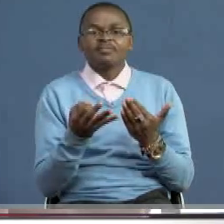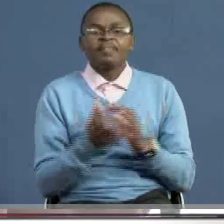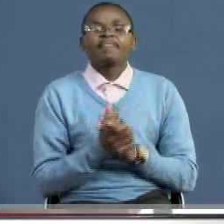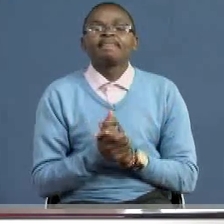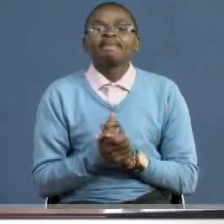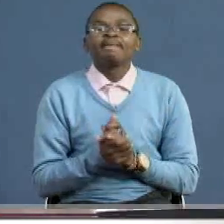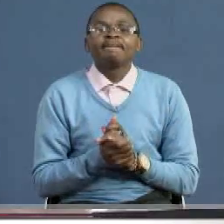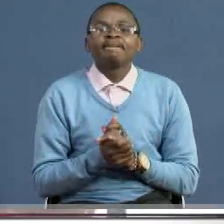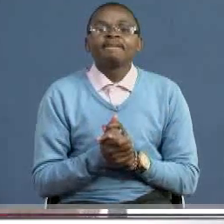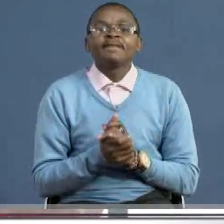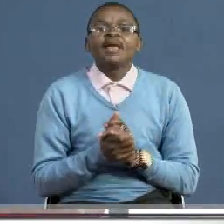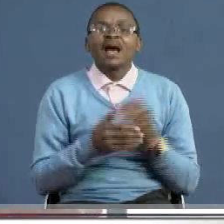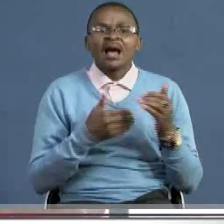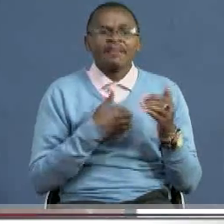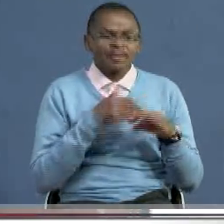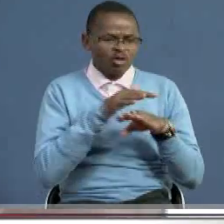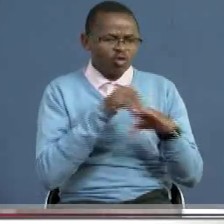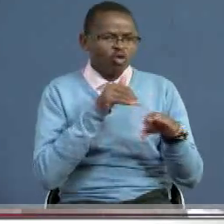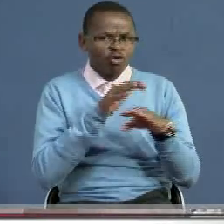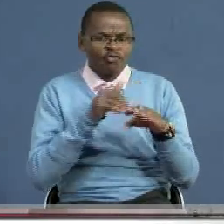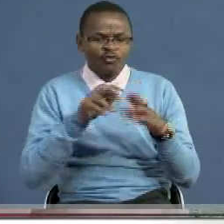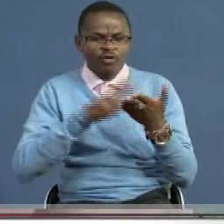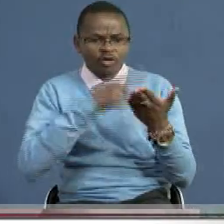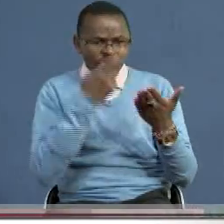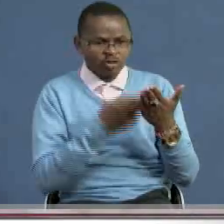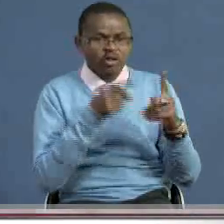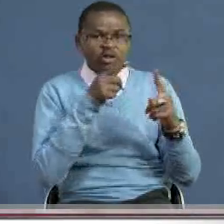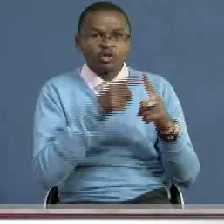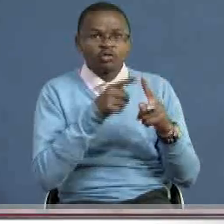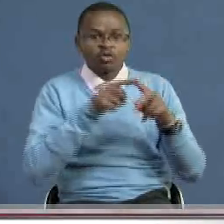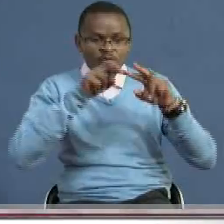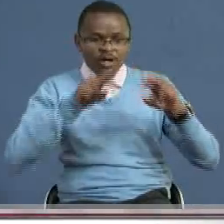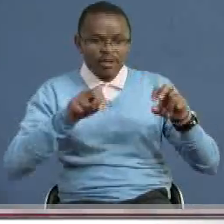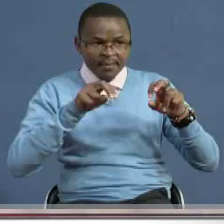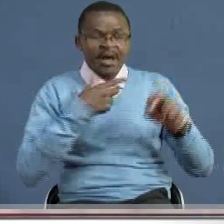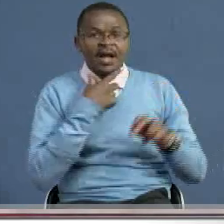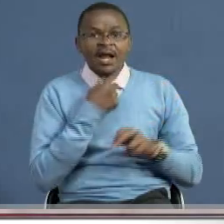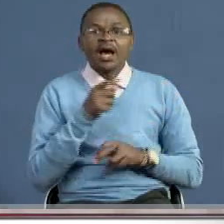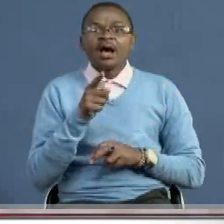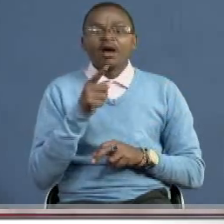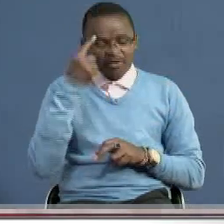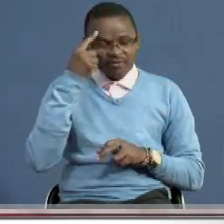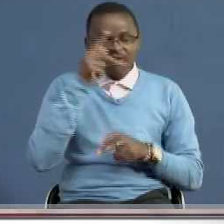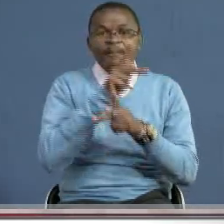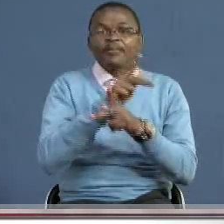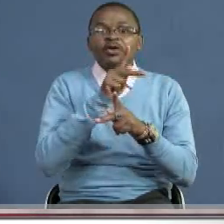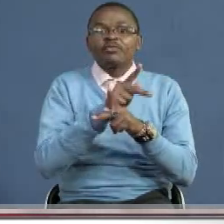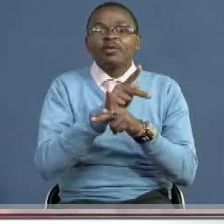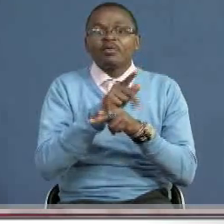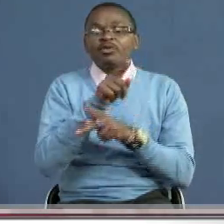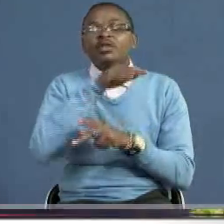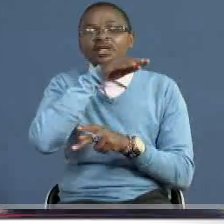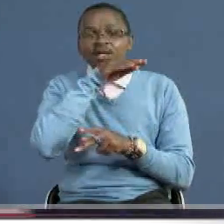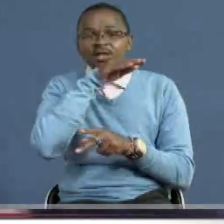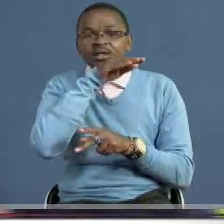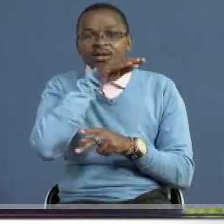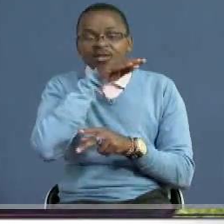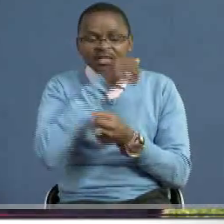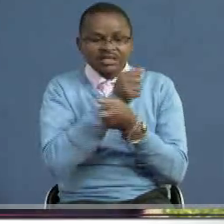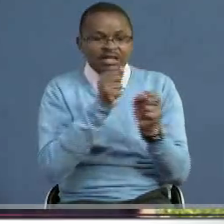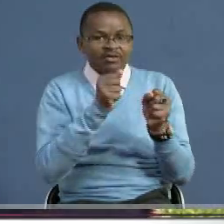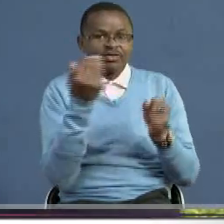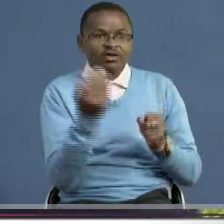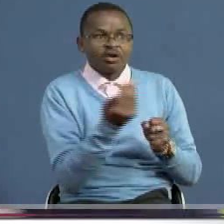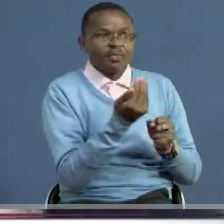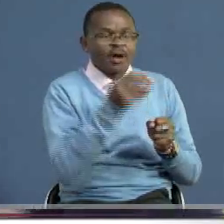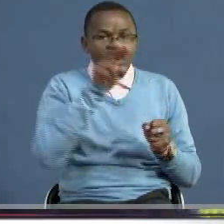difference. There has been calls for more resources to be put into research and innovation like these for preventing neonatal deaths. Save the Children,